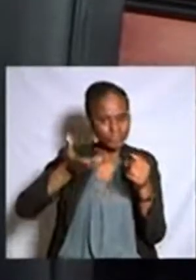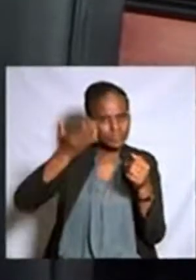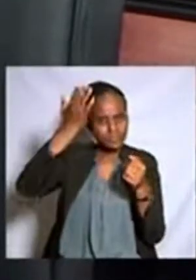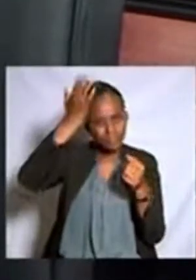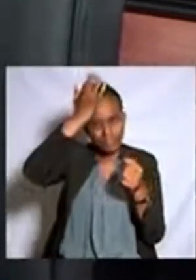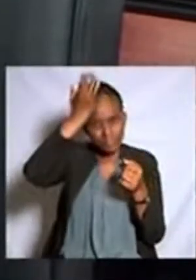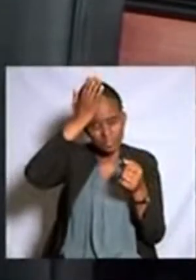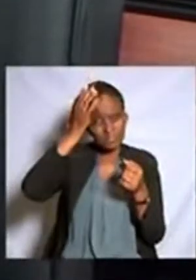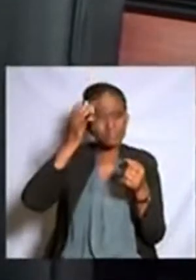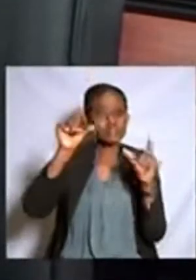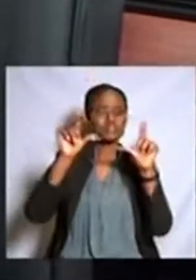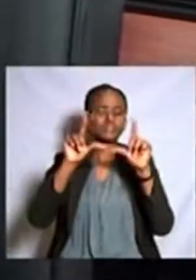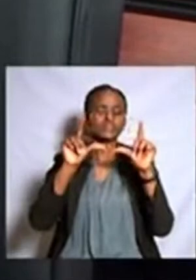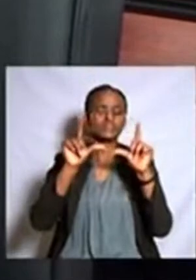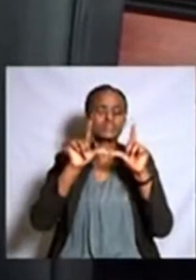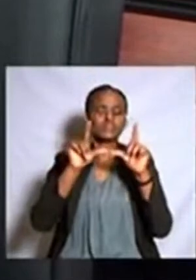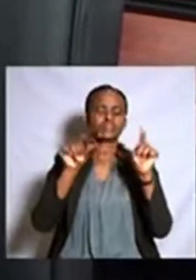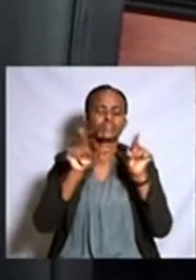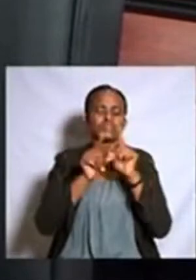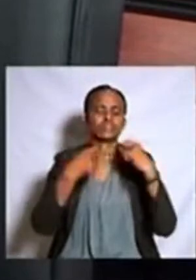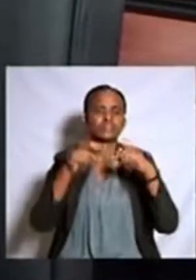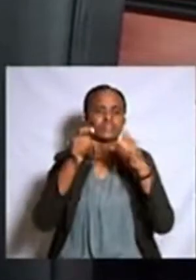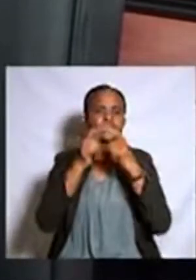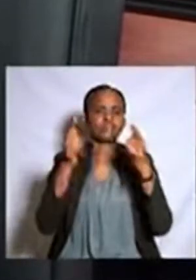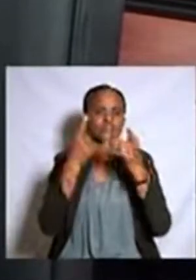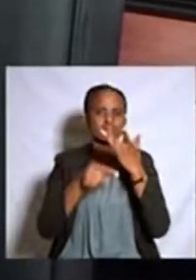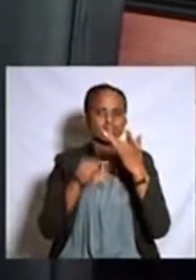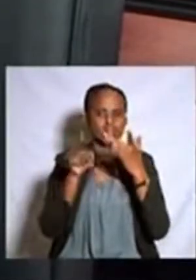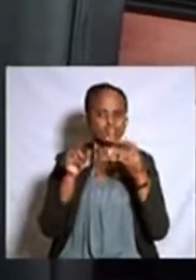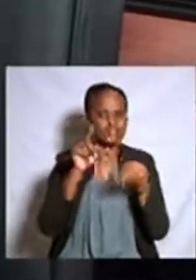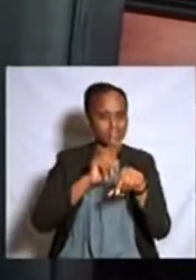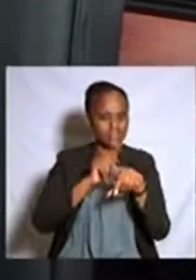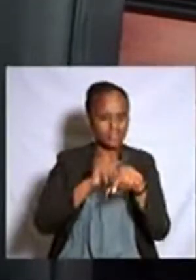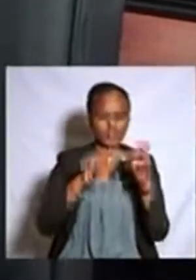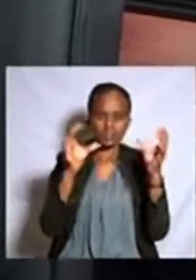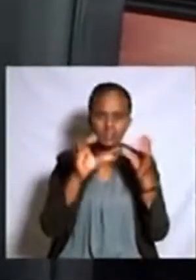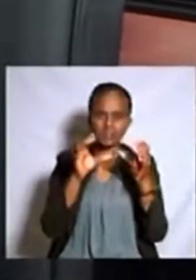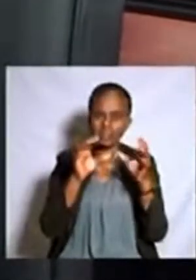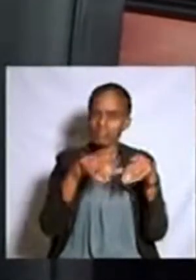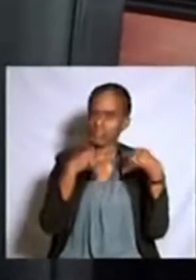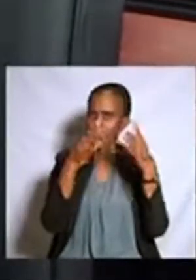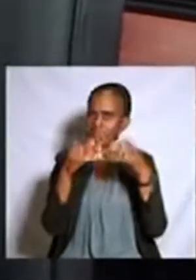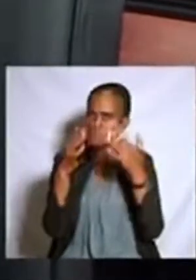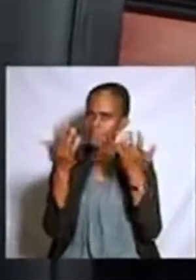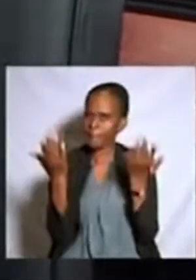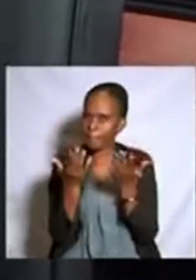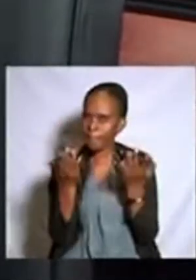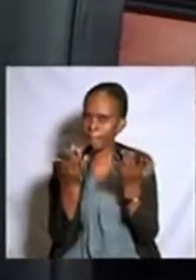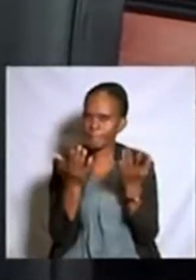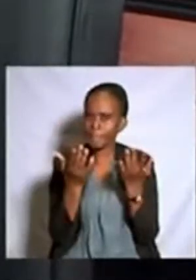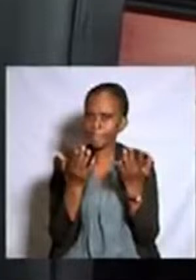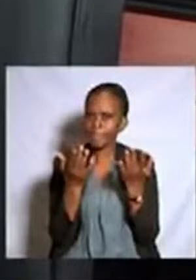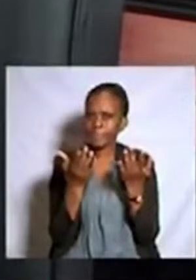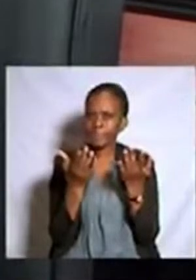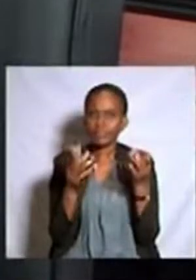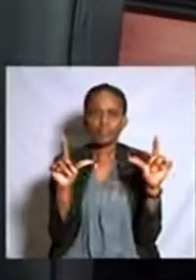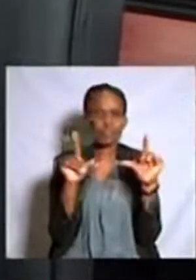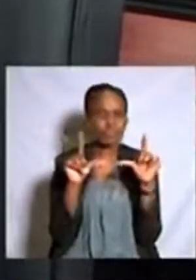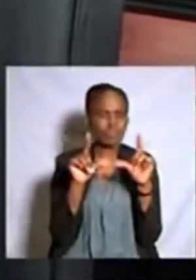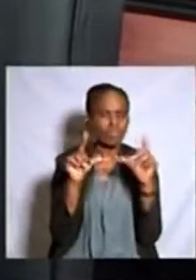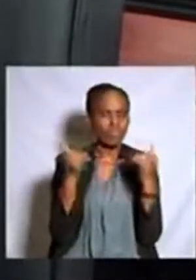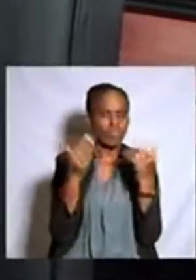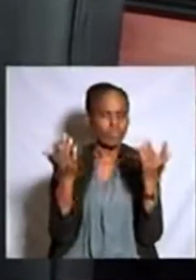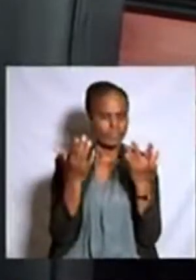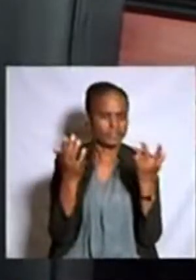an occupancy license. And the challenge there was that at that point, the council was not issuing these occupancy licenses. So